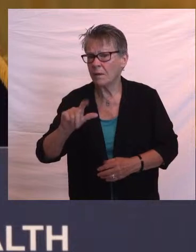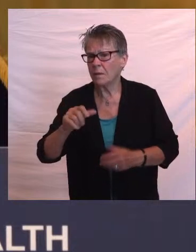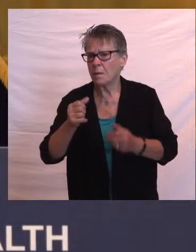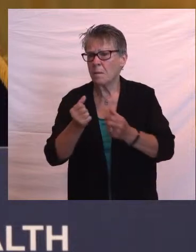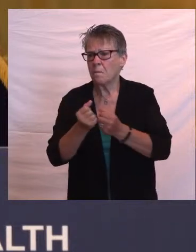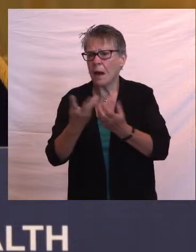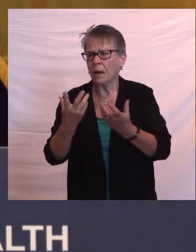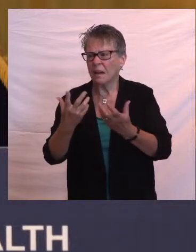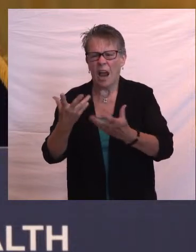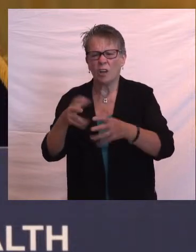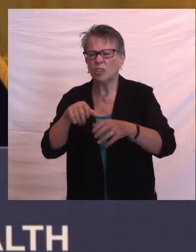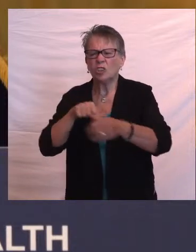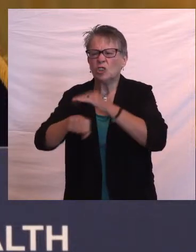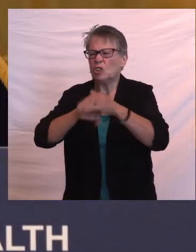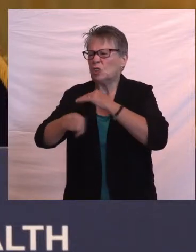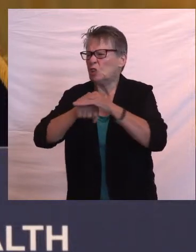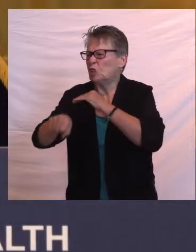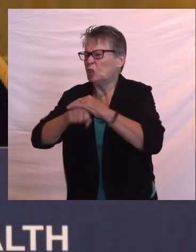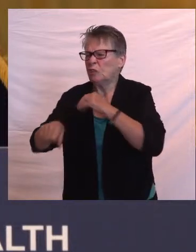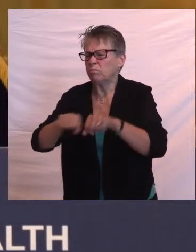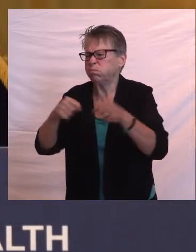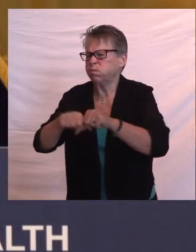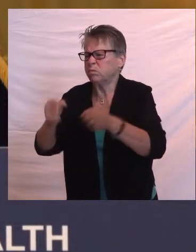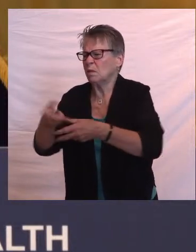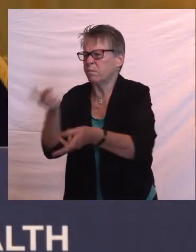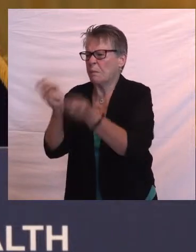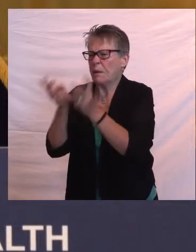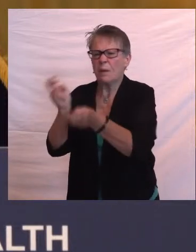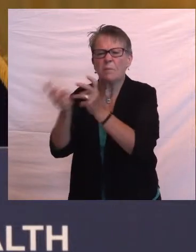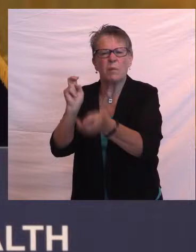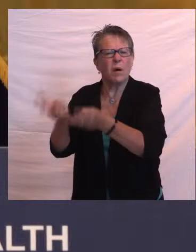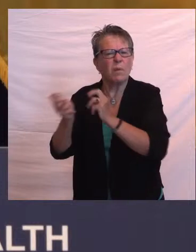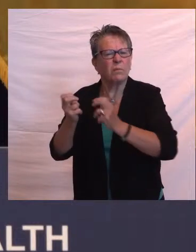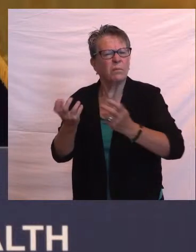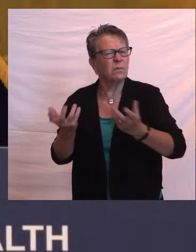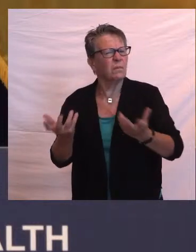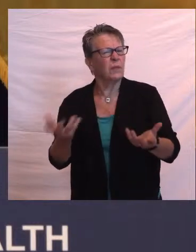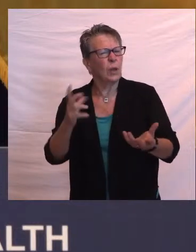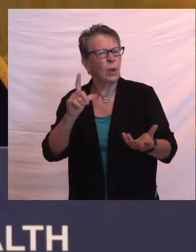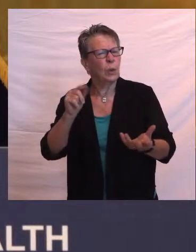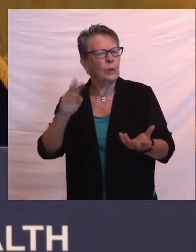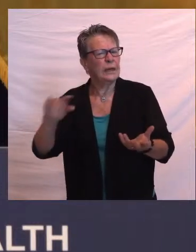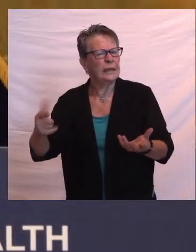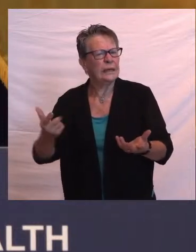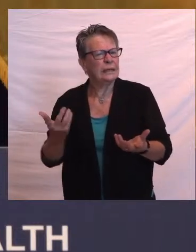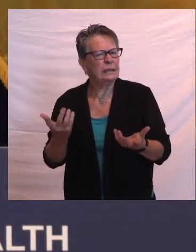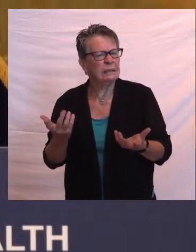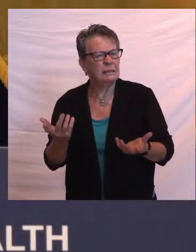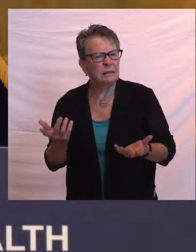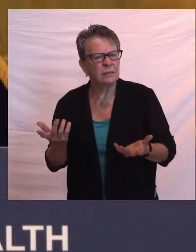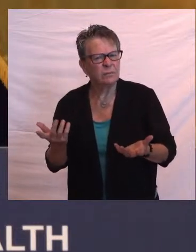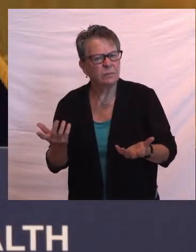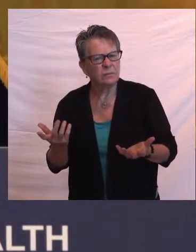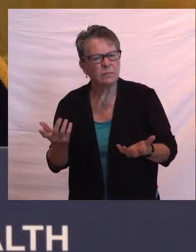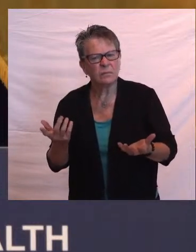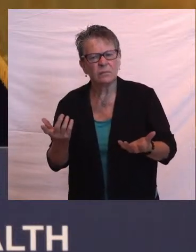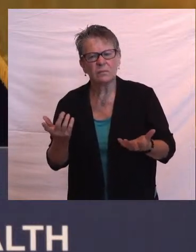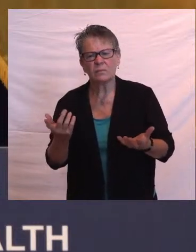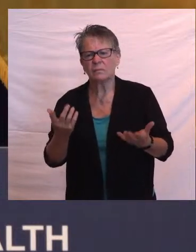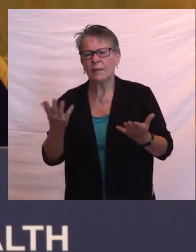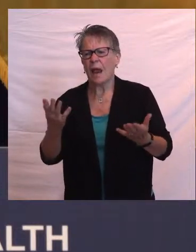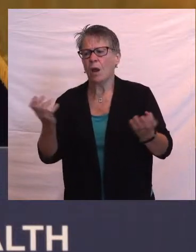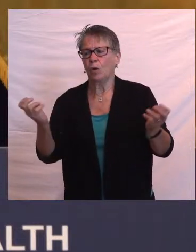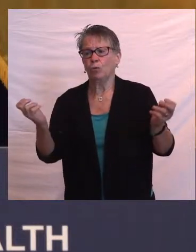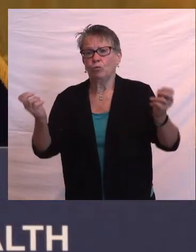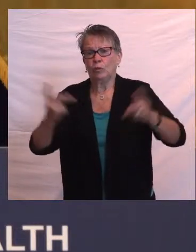in crime happened last year in 2020? Governor, for you on return and earn, why do you think that you need to coax people to come back